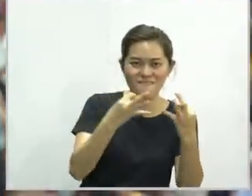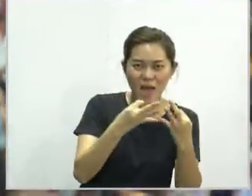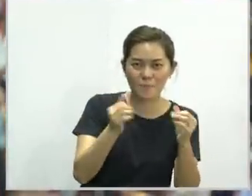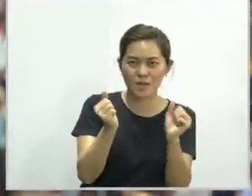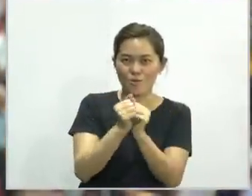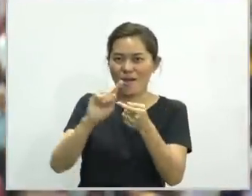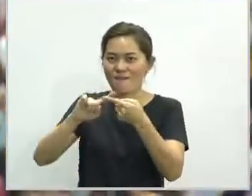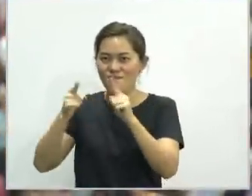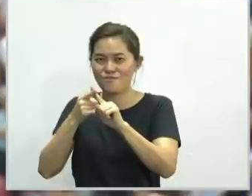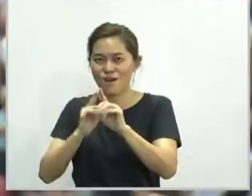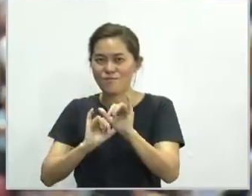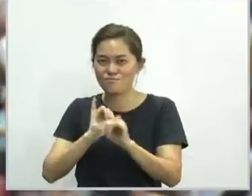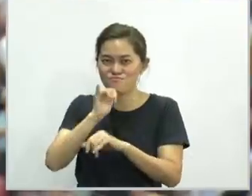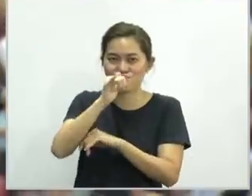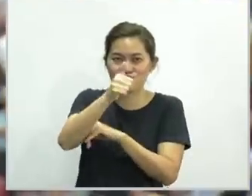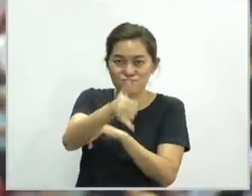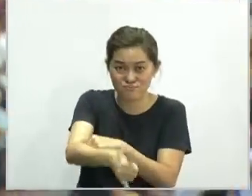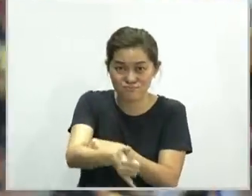your friends.